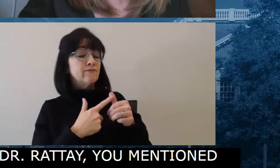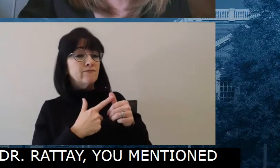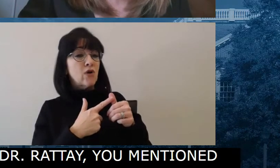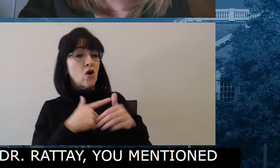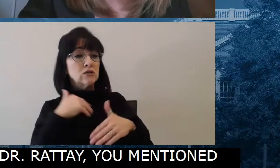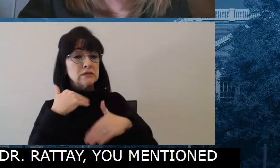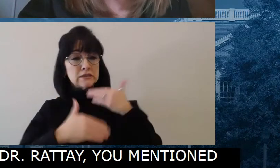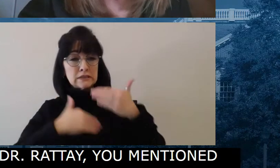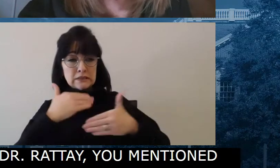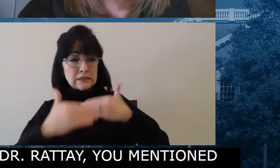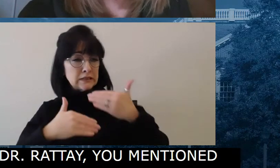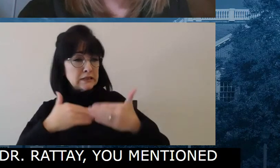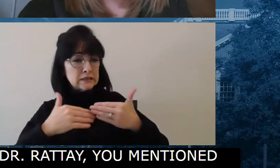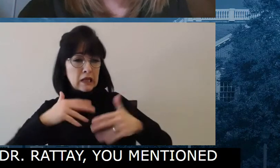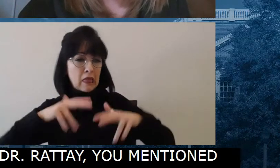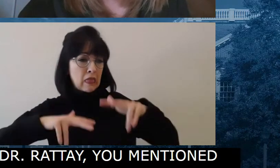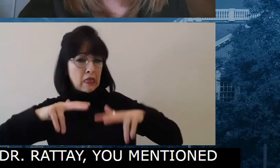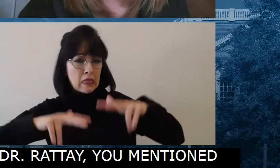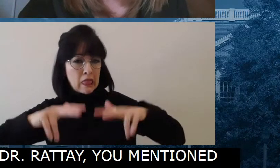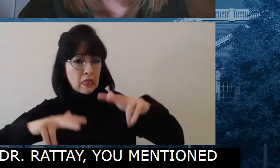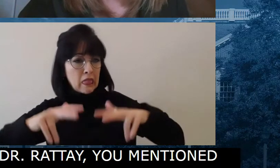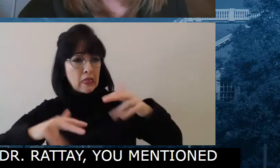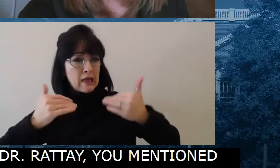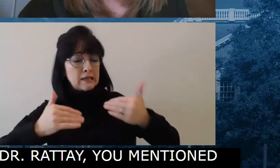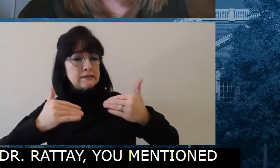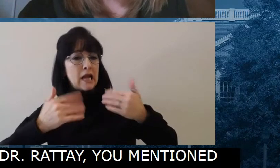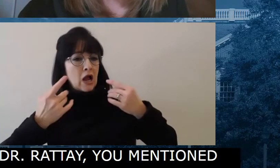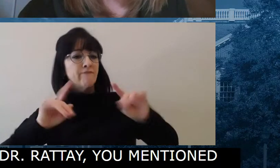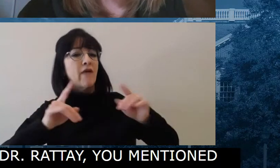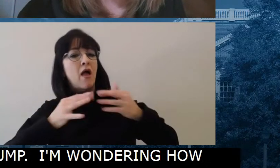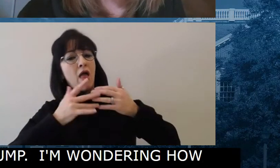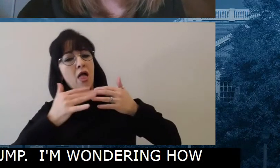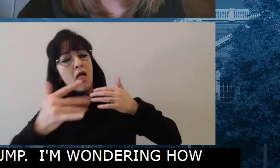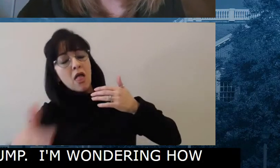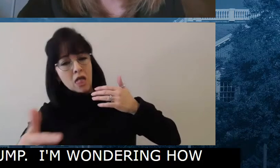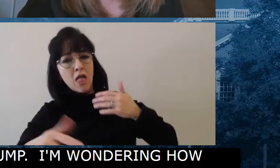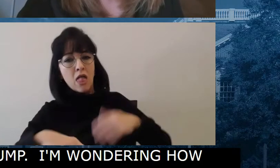getting back to vaccinating the rest of that waiting list on 1B.